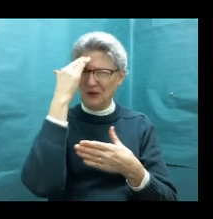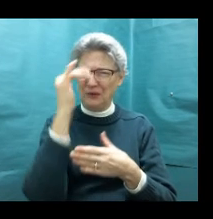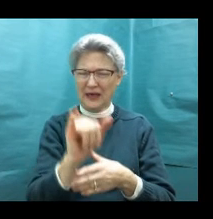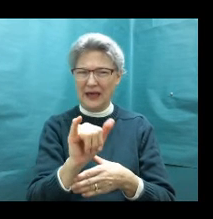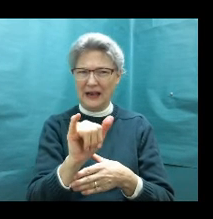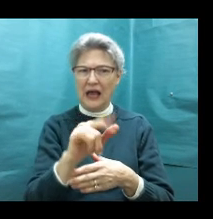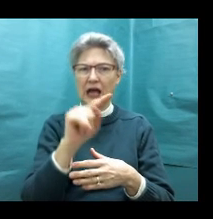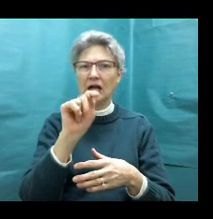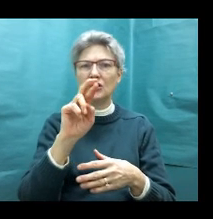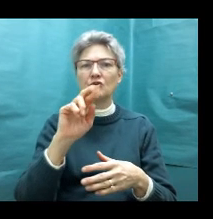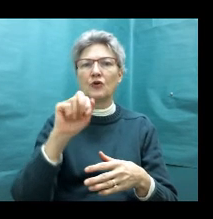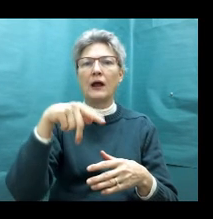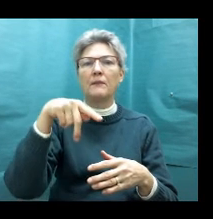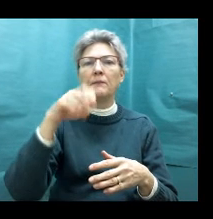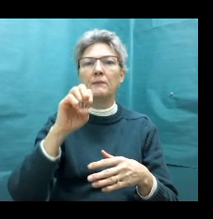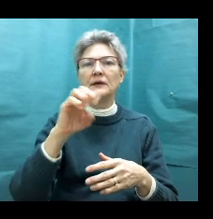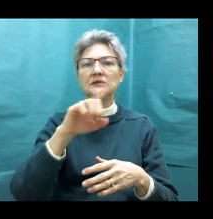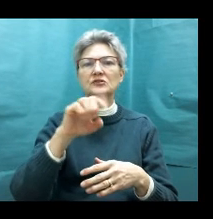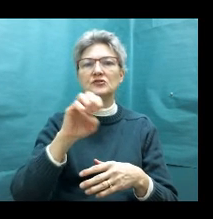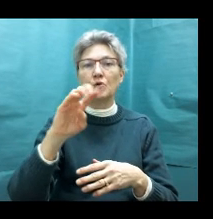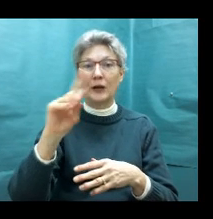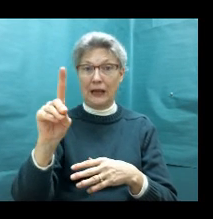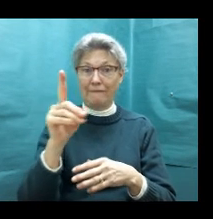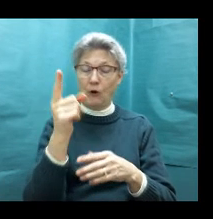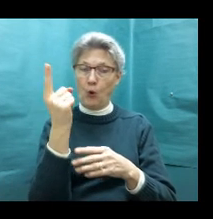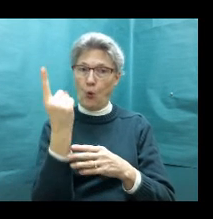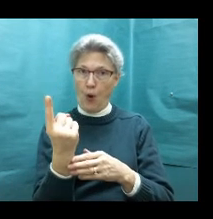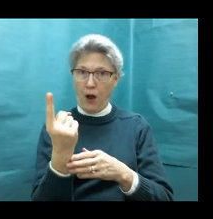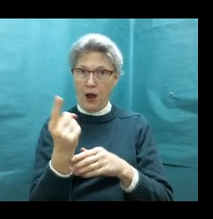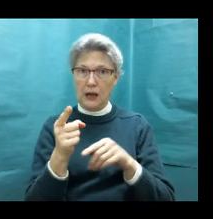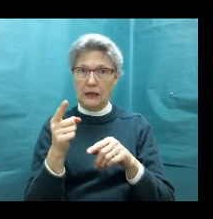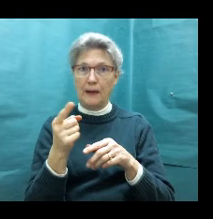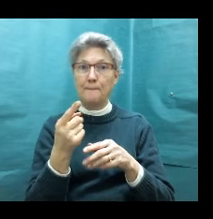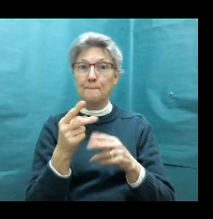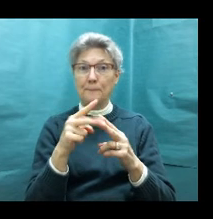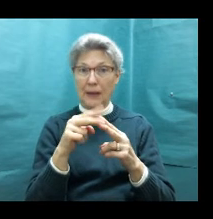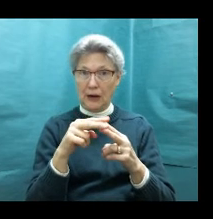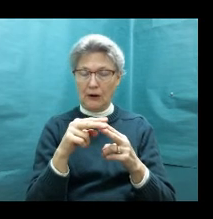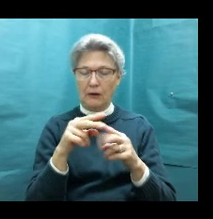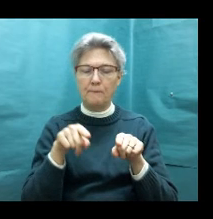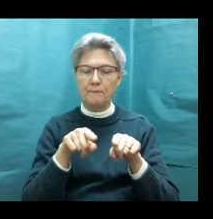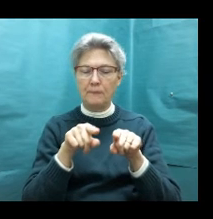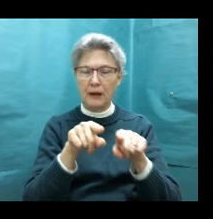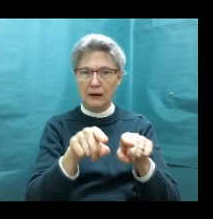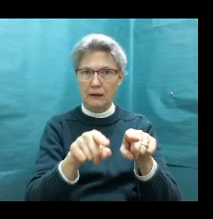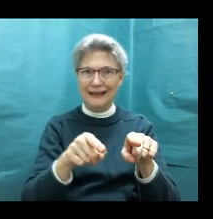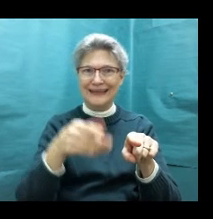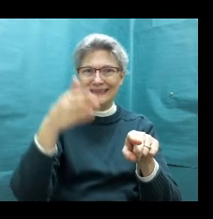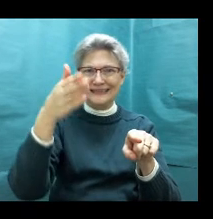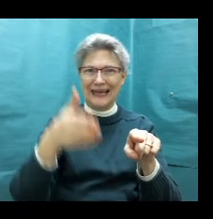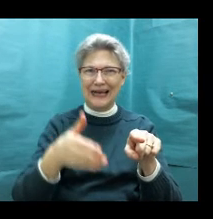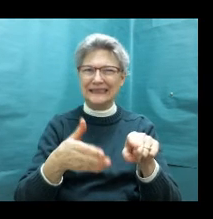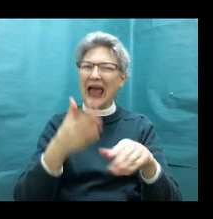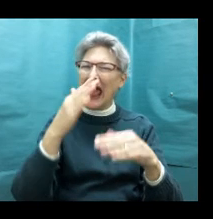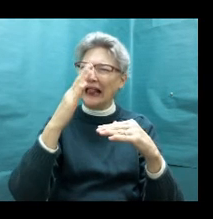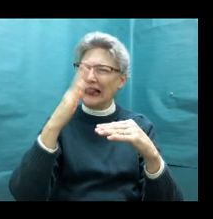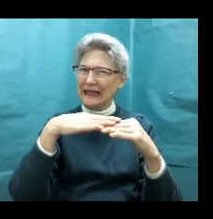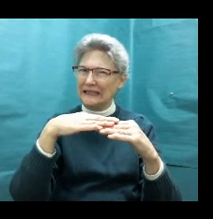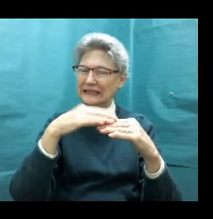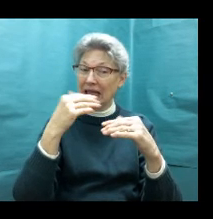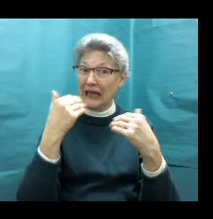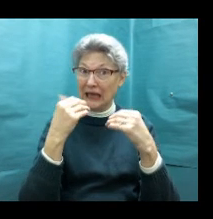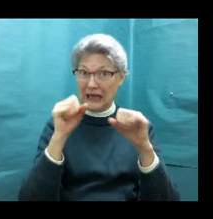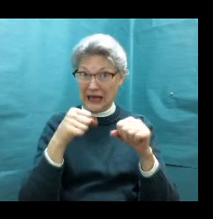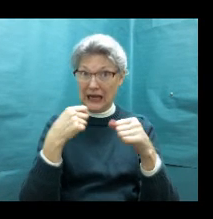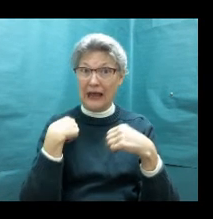So trapezoids have at least 1 pair of parallel sides. You'll see that I wrote at least. That's because they